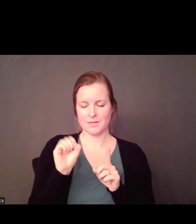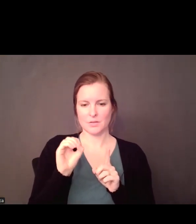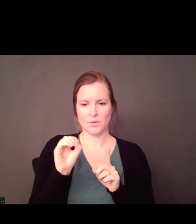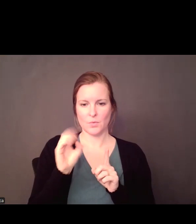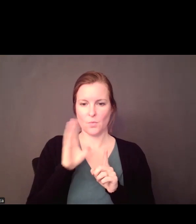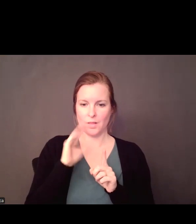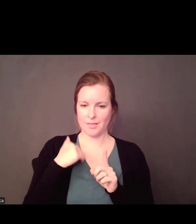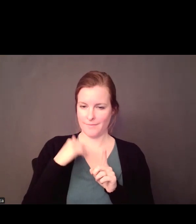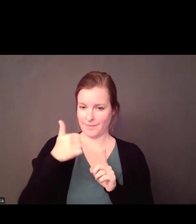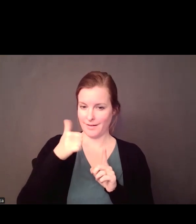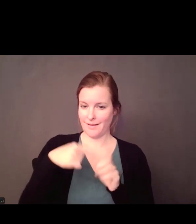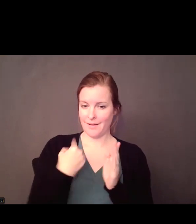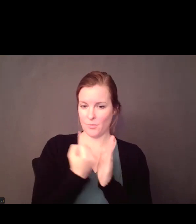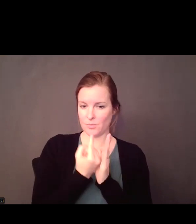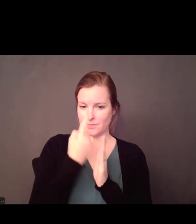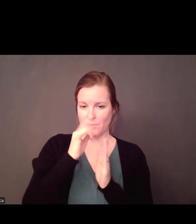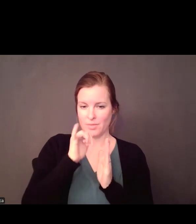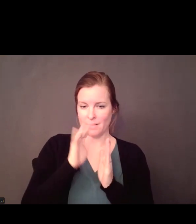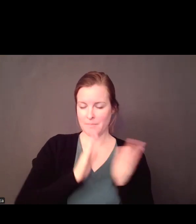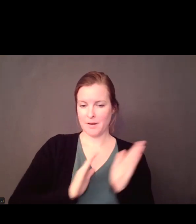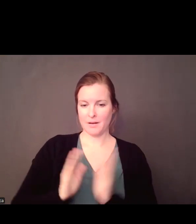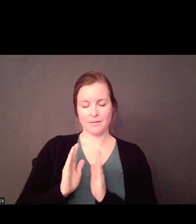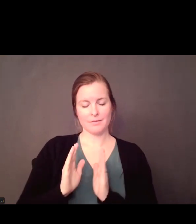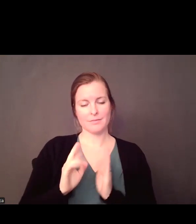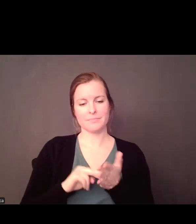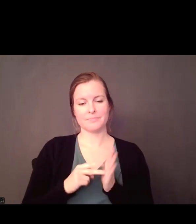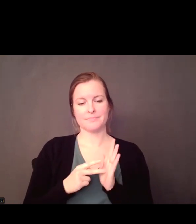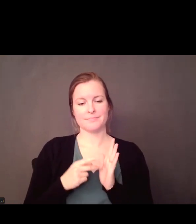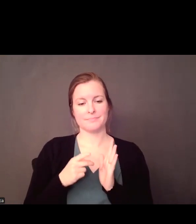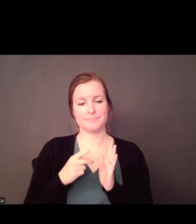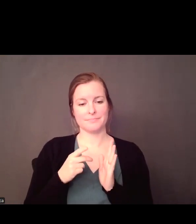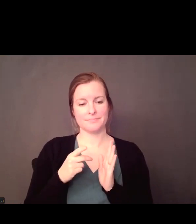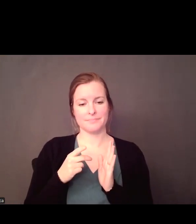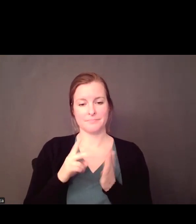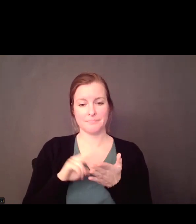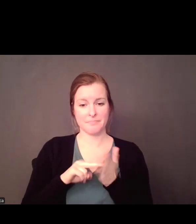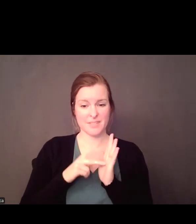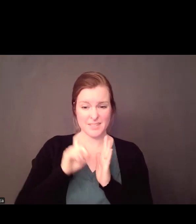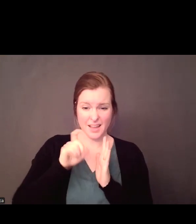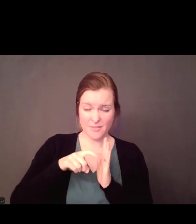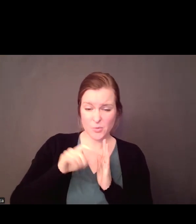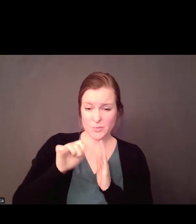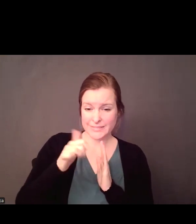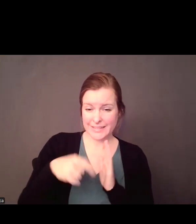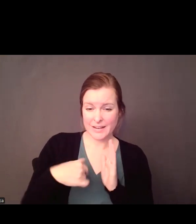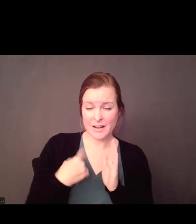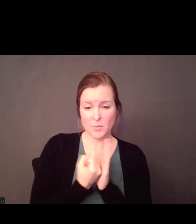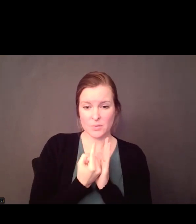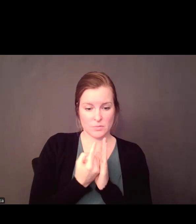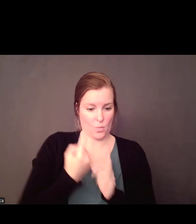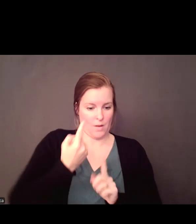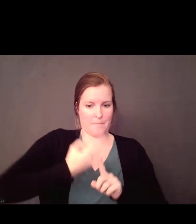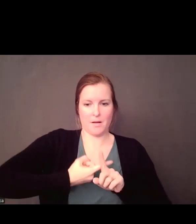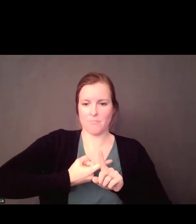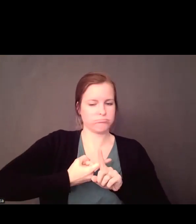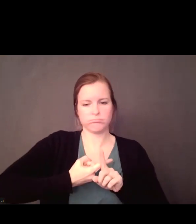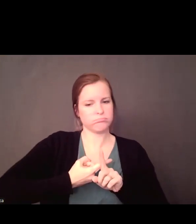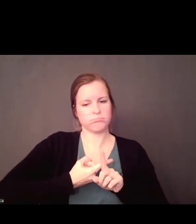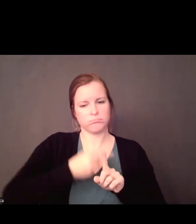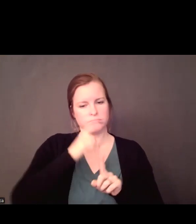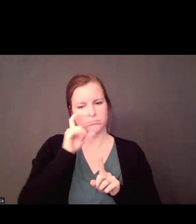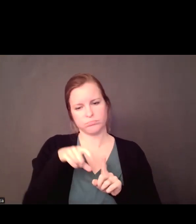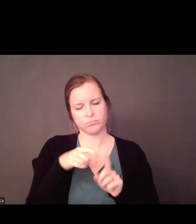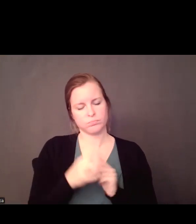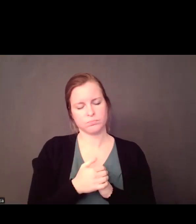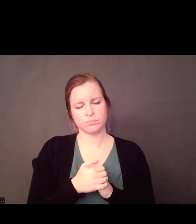A1205 plan, it does not necessarily mean that they have to use all of those hours in 1 month. It doesn't mean that it